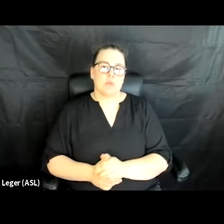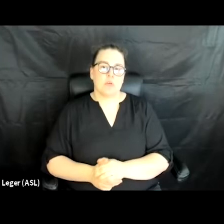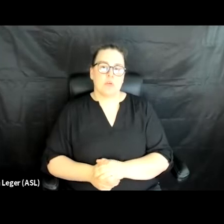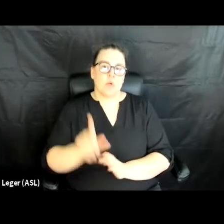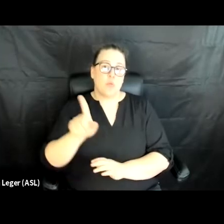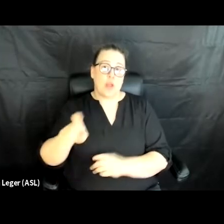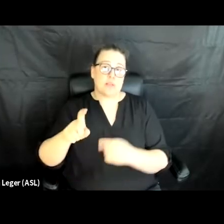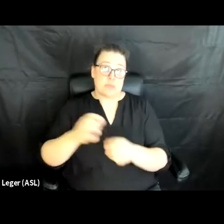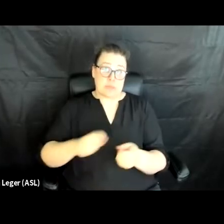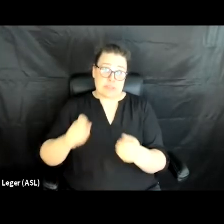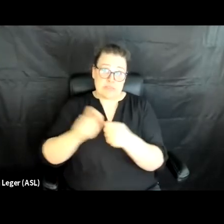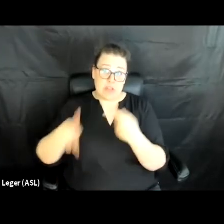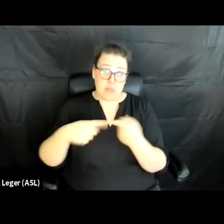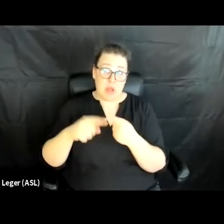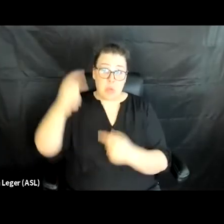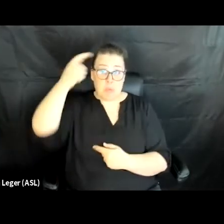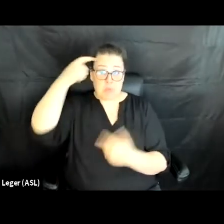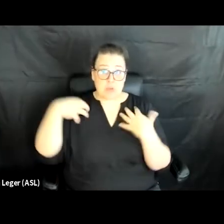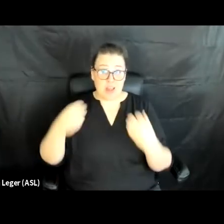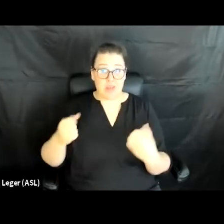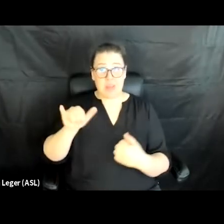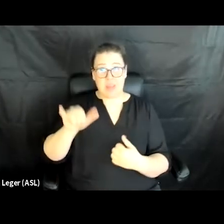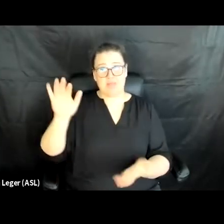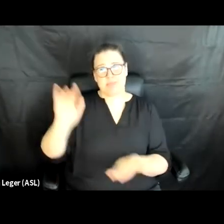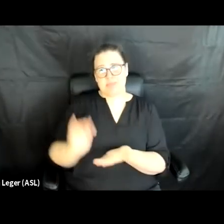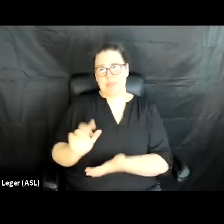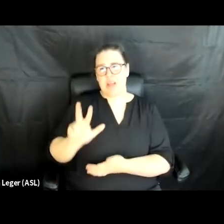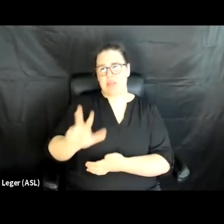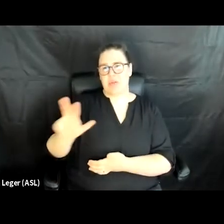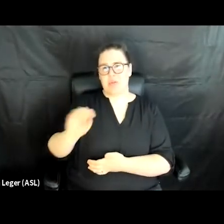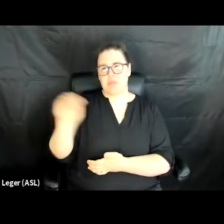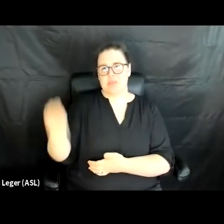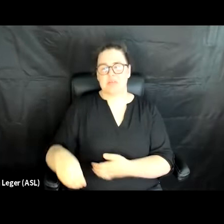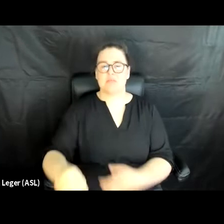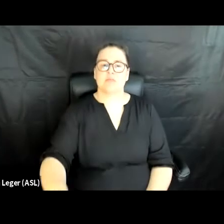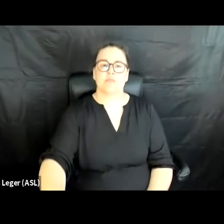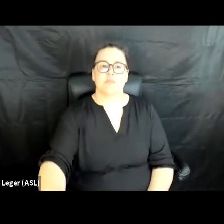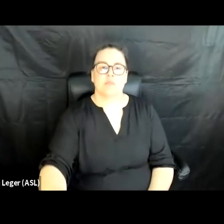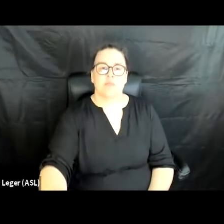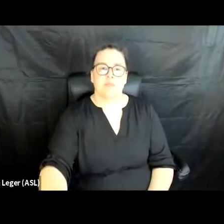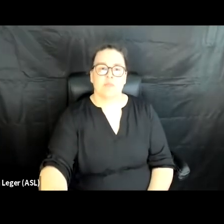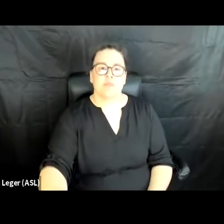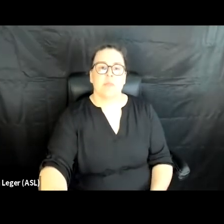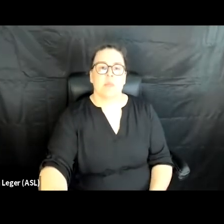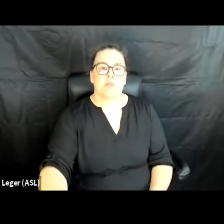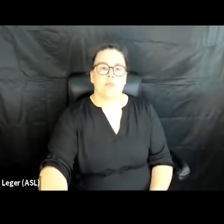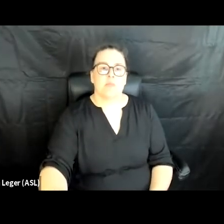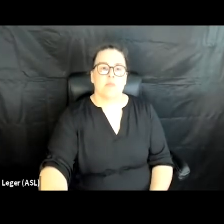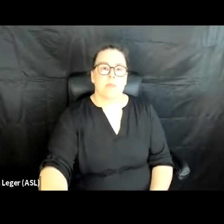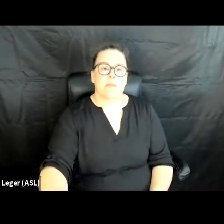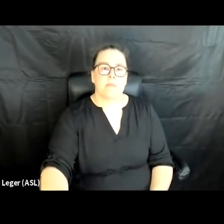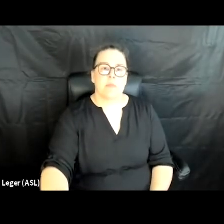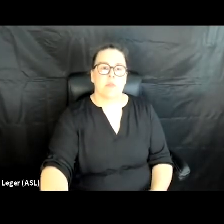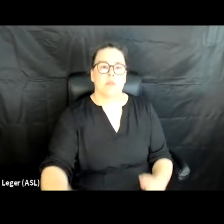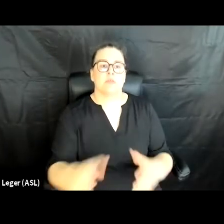mental health care services, it's only about 33%, actually 37%. So significantly smaller percentage of firms indicate they have